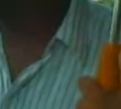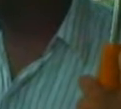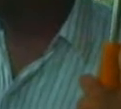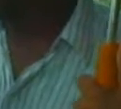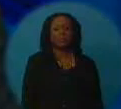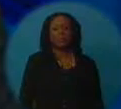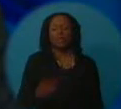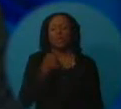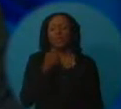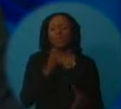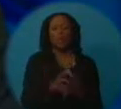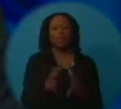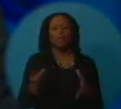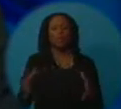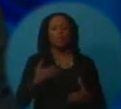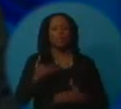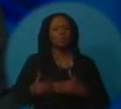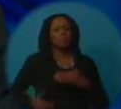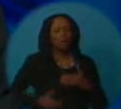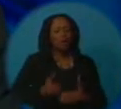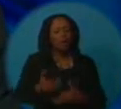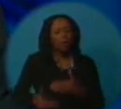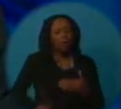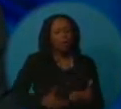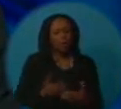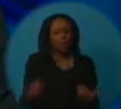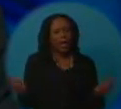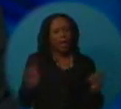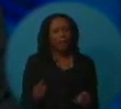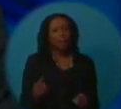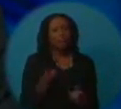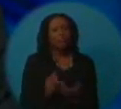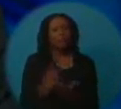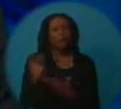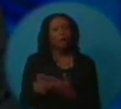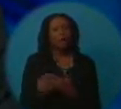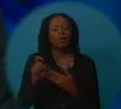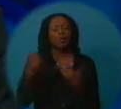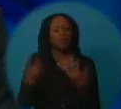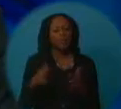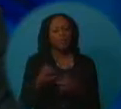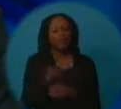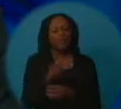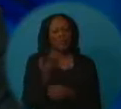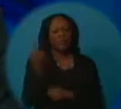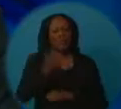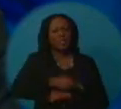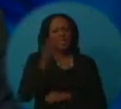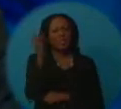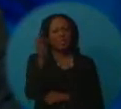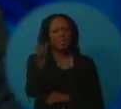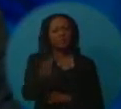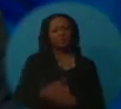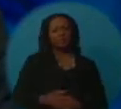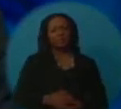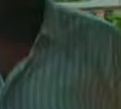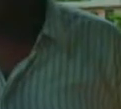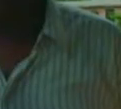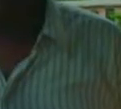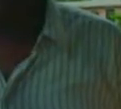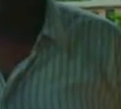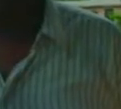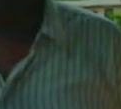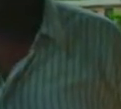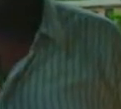area. Senator Husbands also says significant progress has been made and the project should be complete in a matter of days. We have